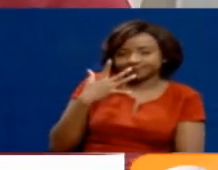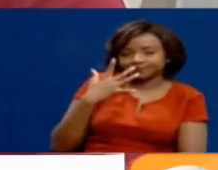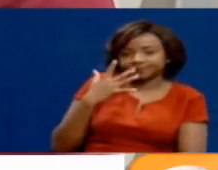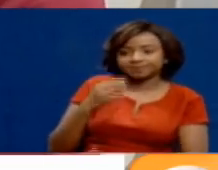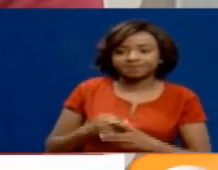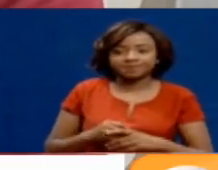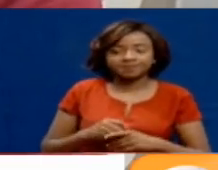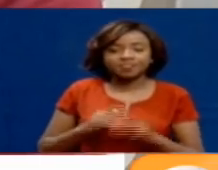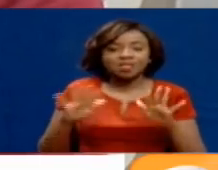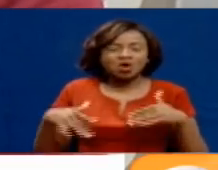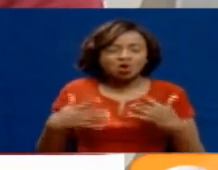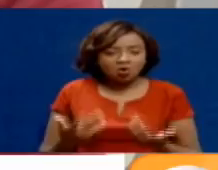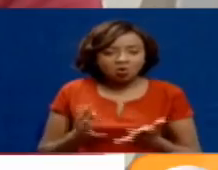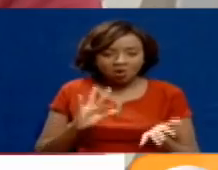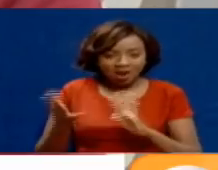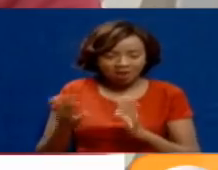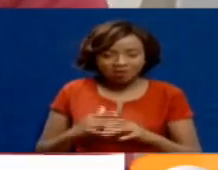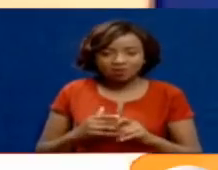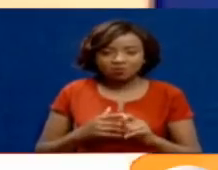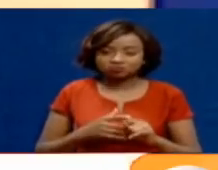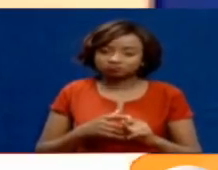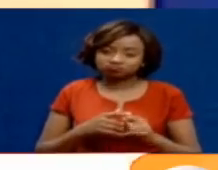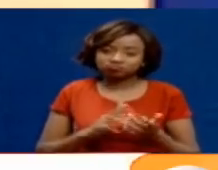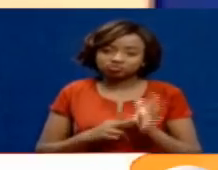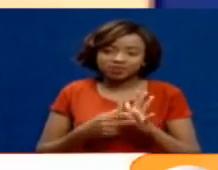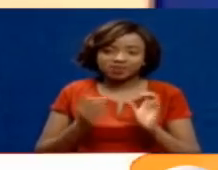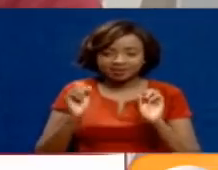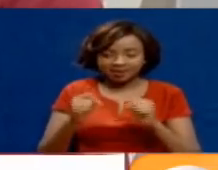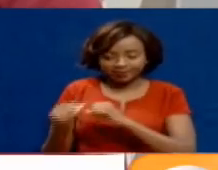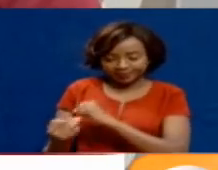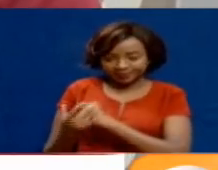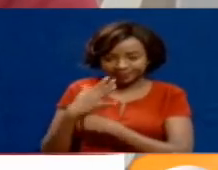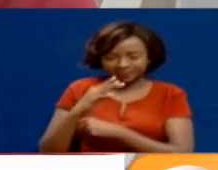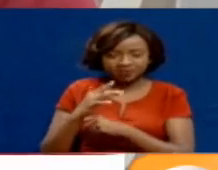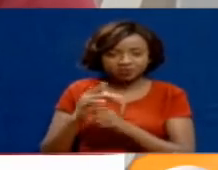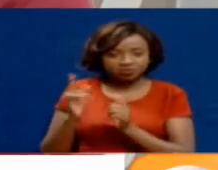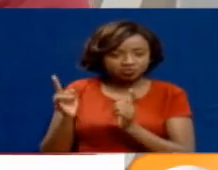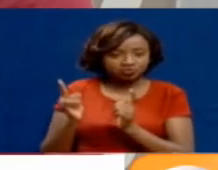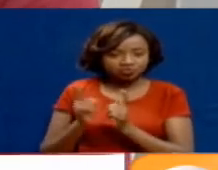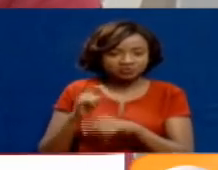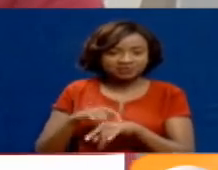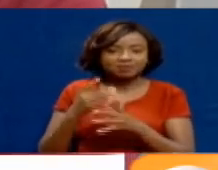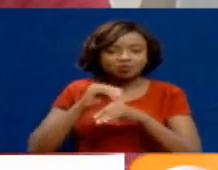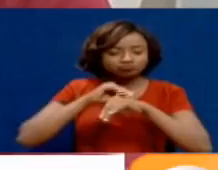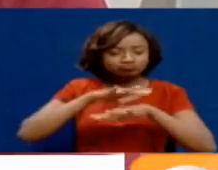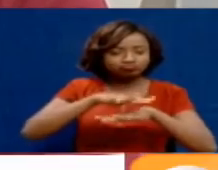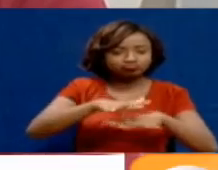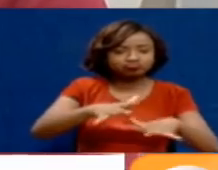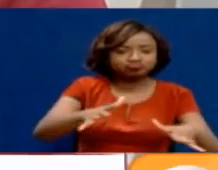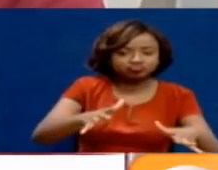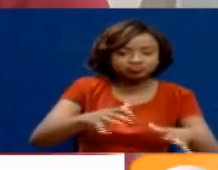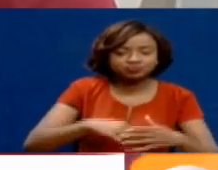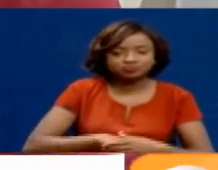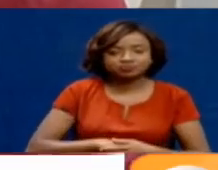infections because of the nature of our interactions. Okay. But yes, it could cause infection or transmission or spread, and that's why we're saying you clean